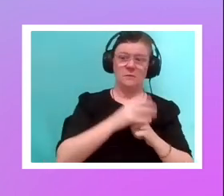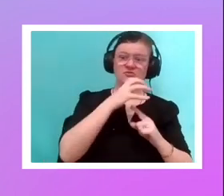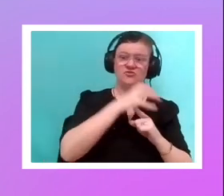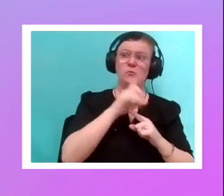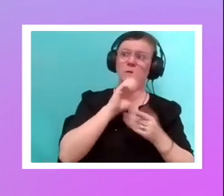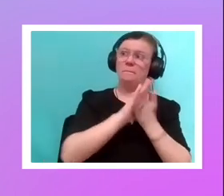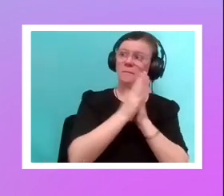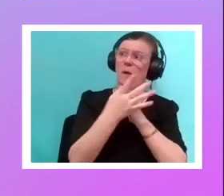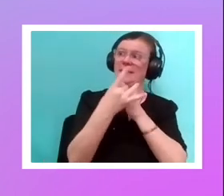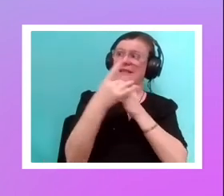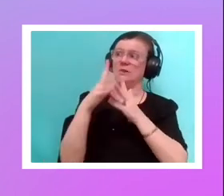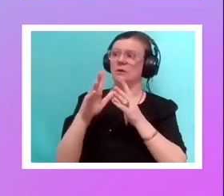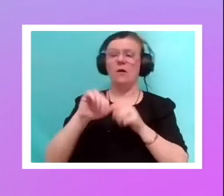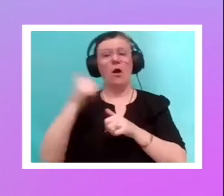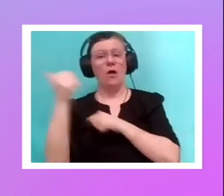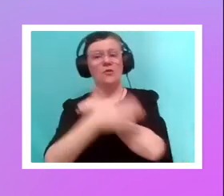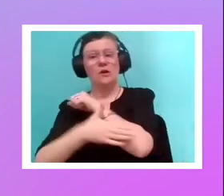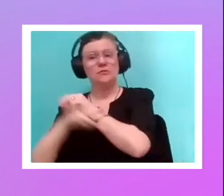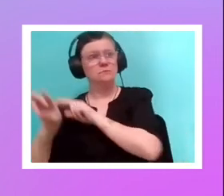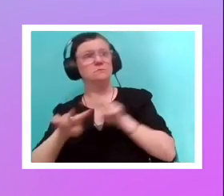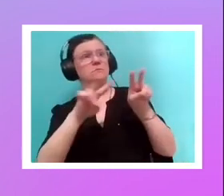leader in accessibility and inclusion.